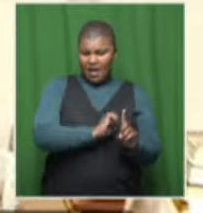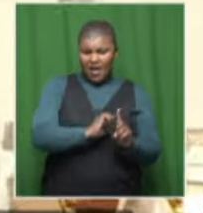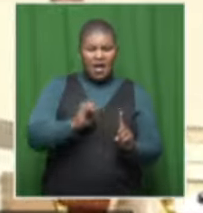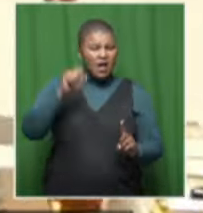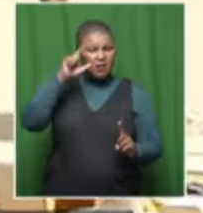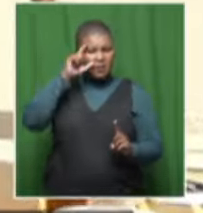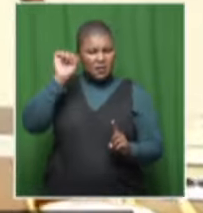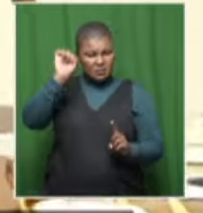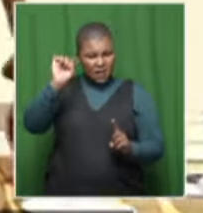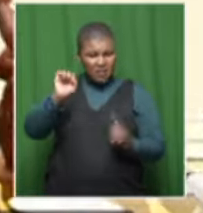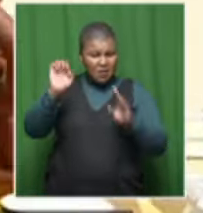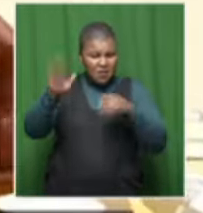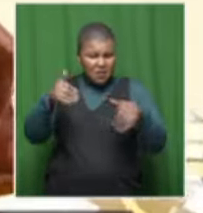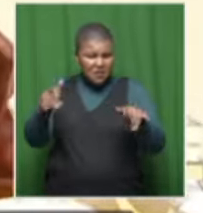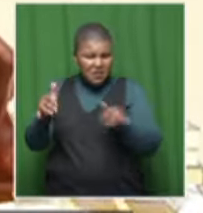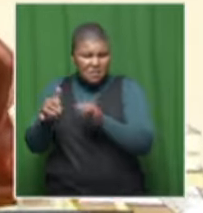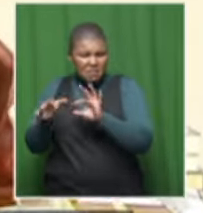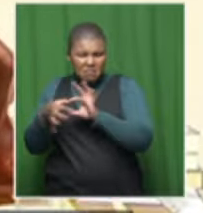is?